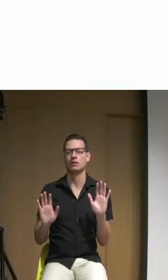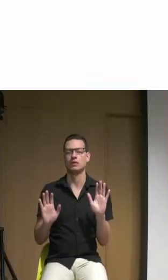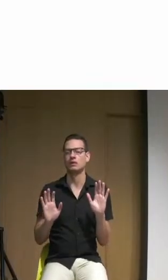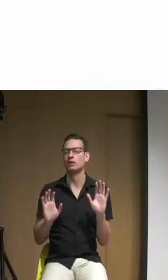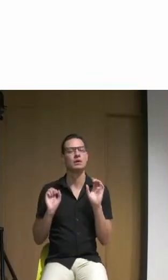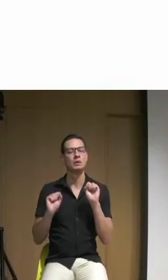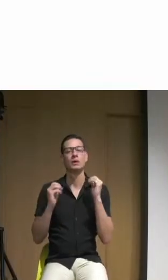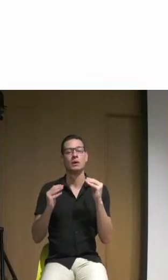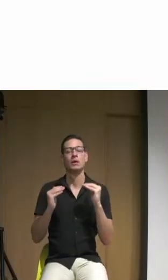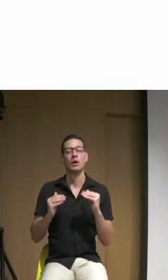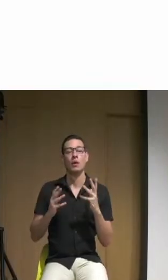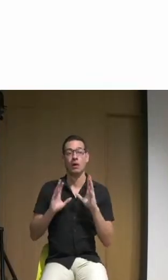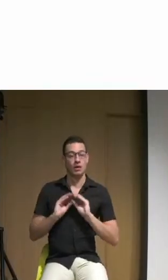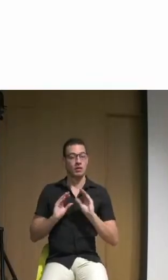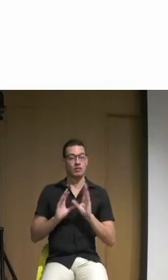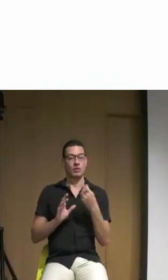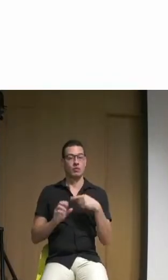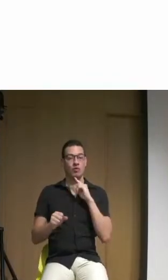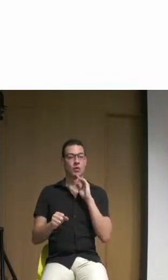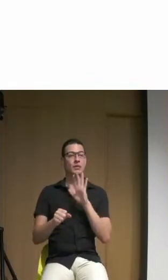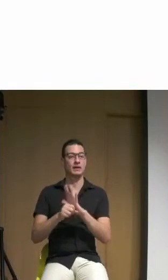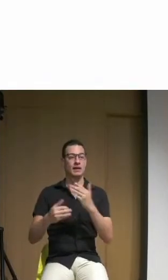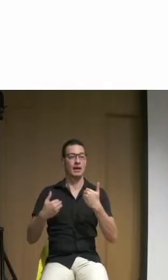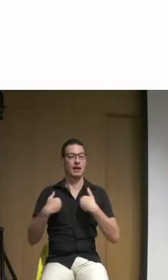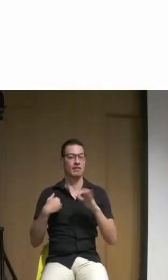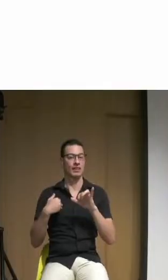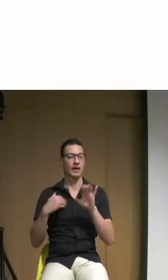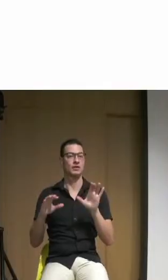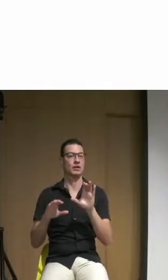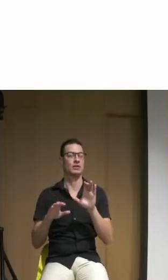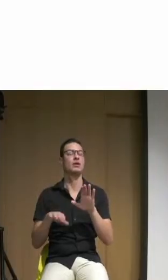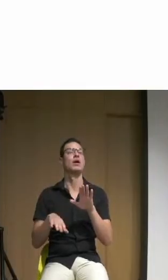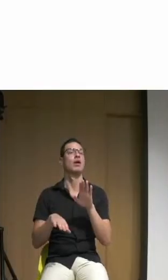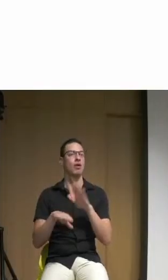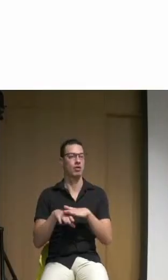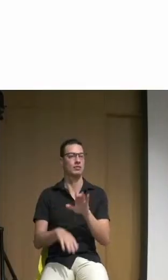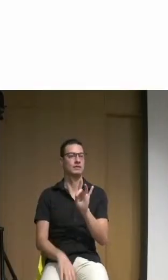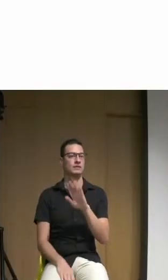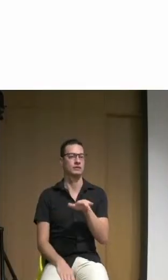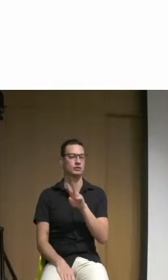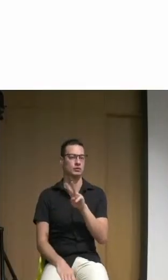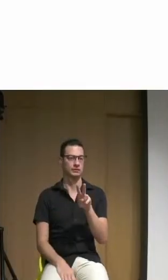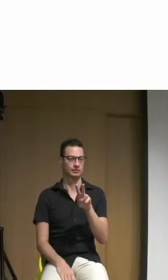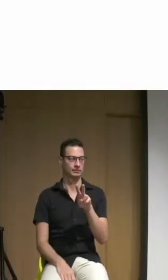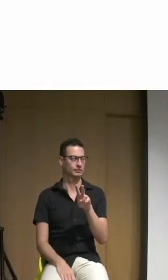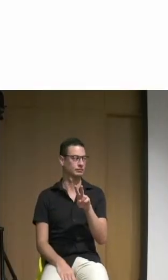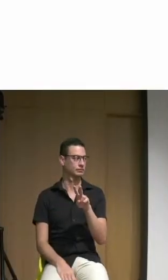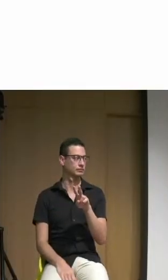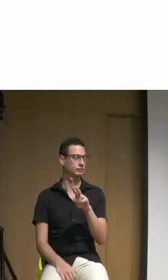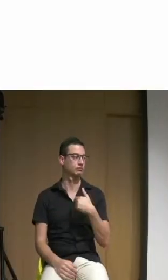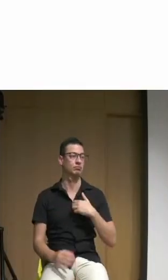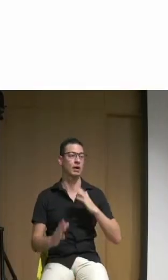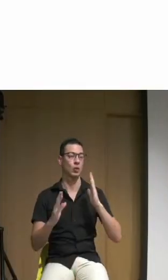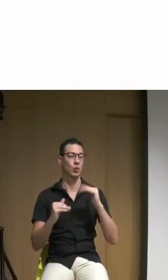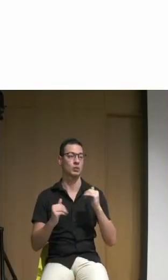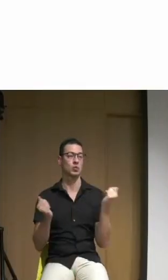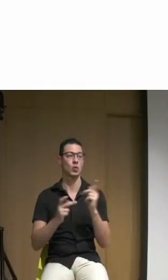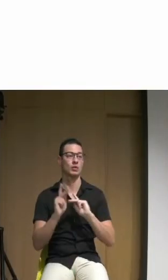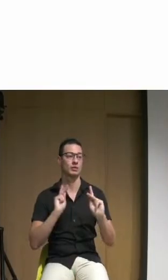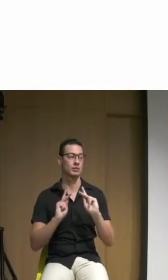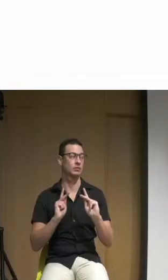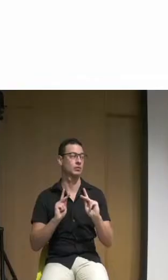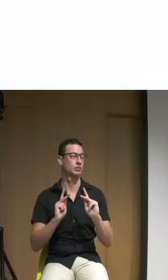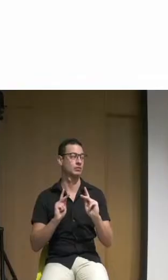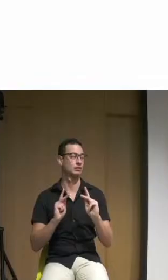that we're going to move on. We've committed to having this done on the 22nd, and my hope is that everyone will send their